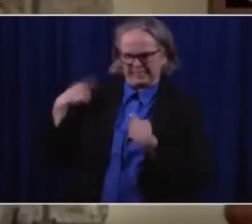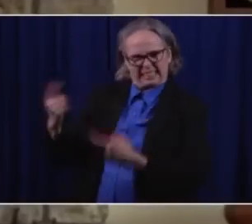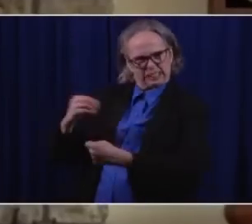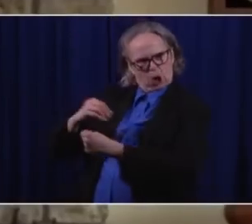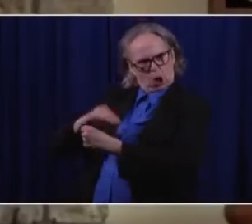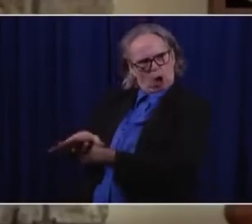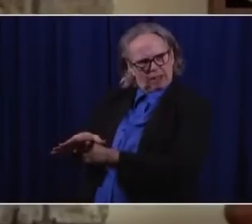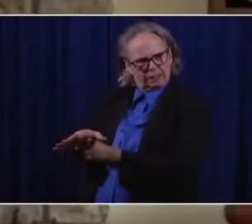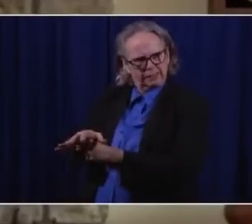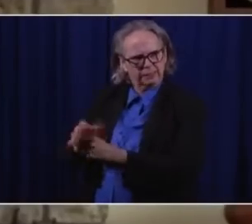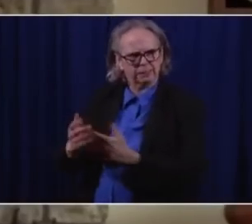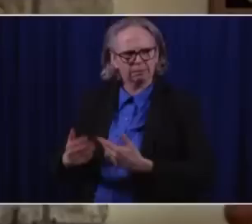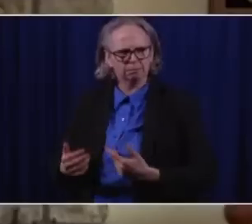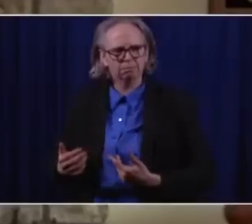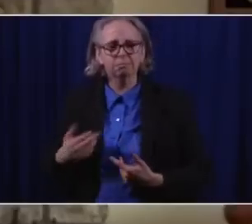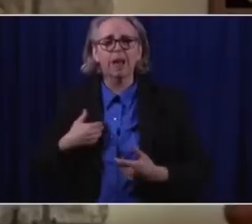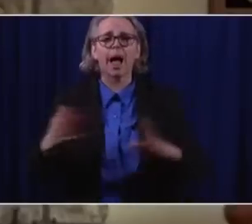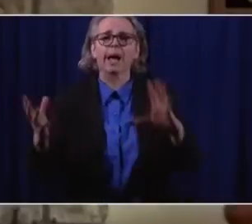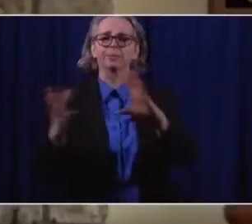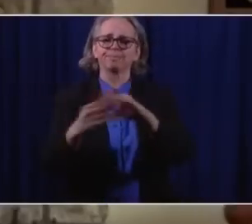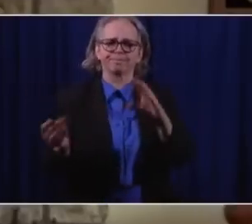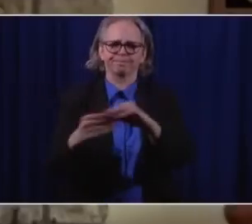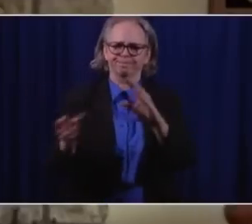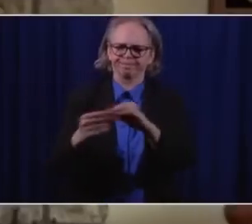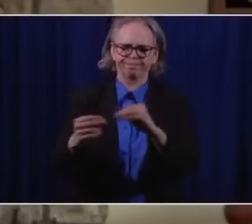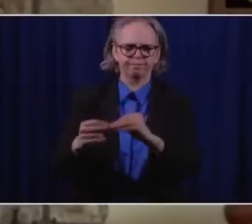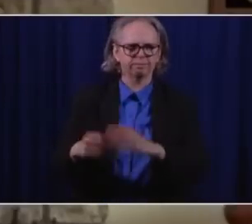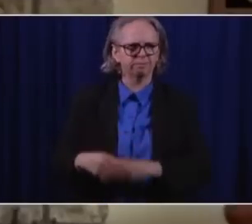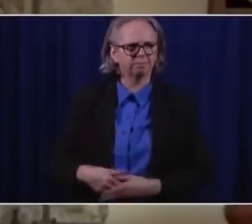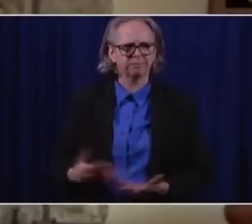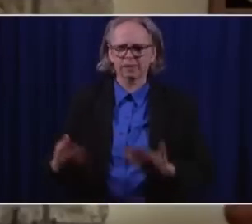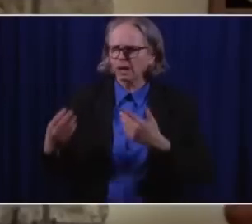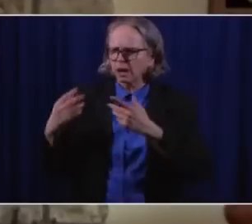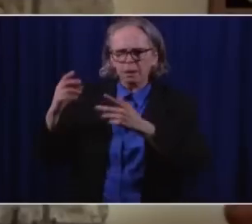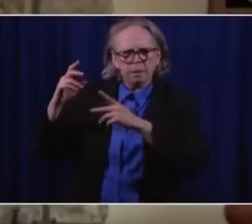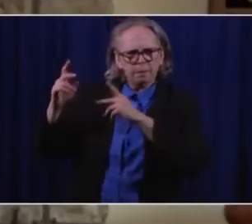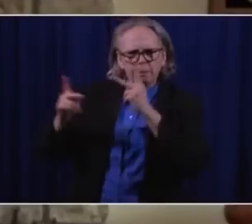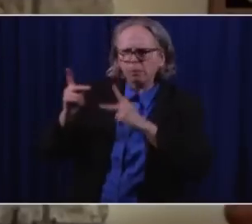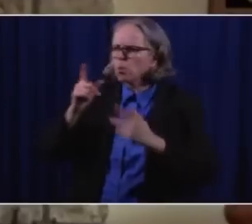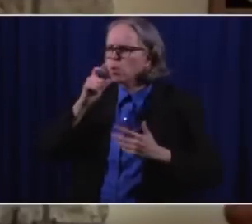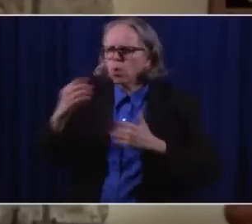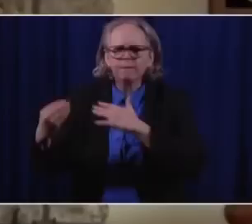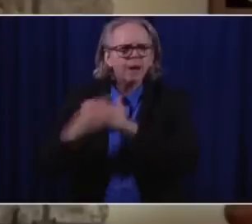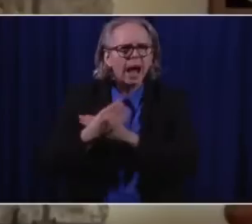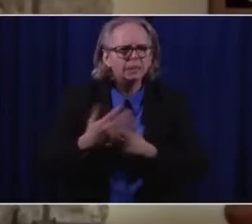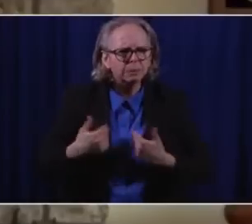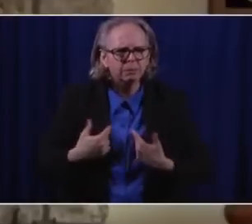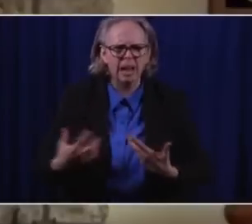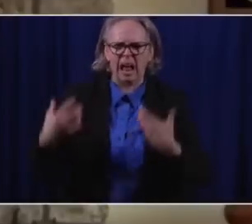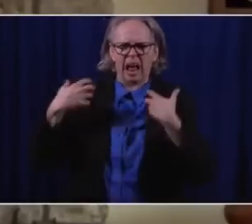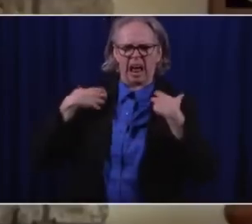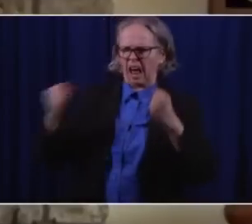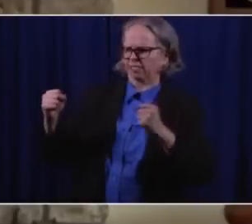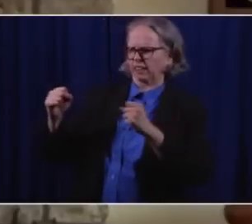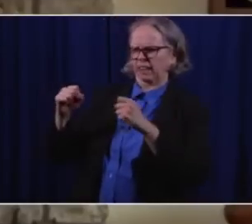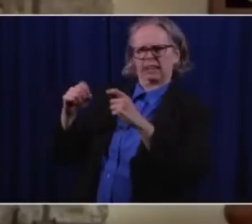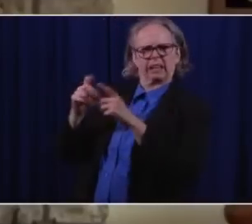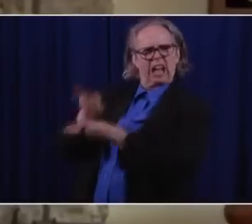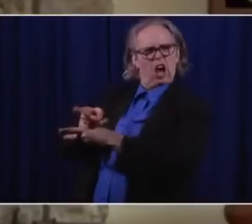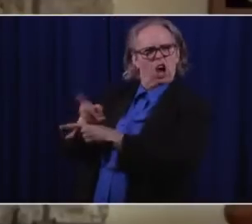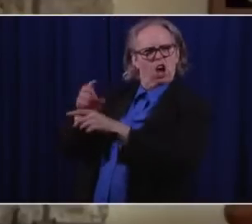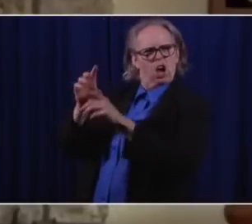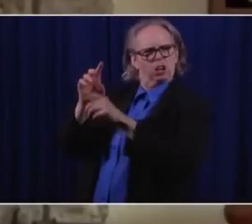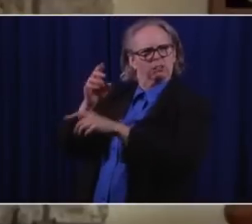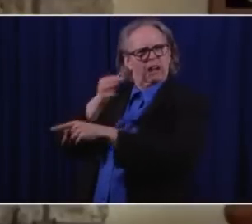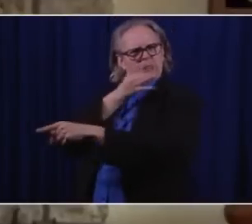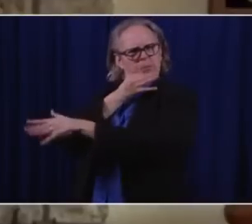taking advice from medical and health experts. Health experts have told me that this bill should not